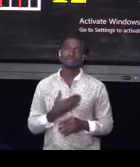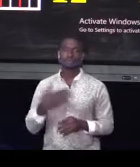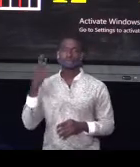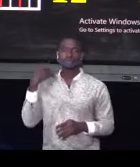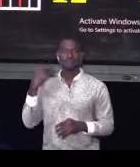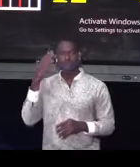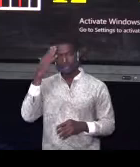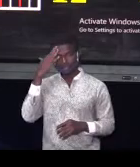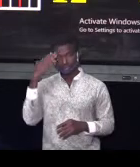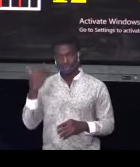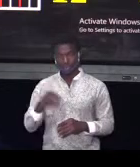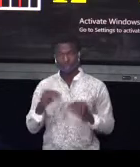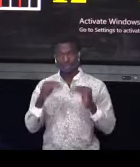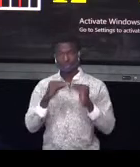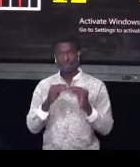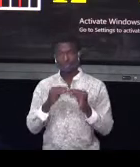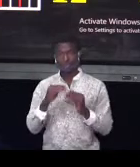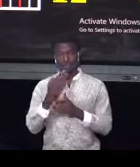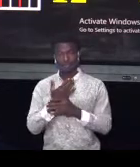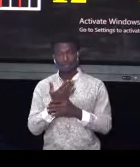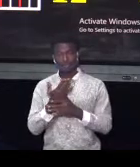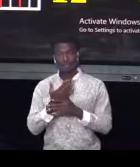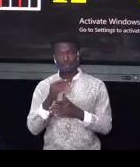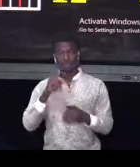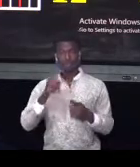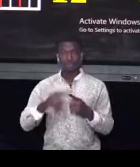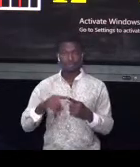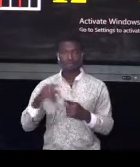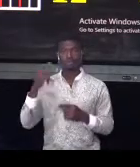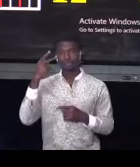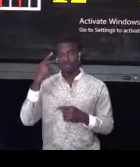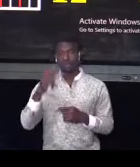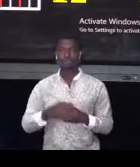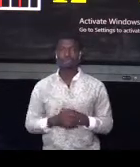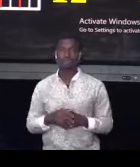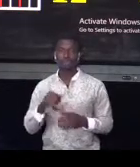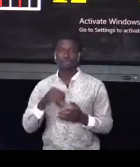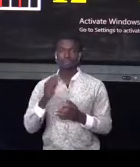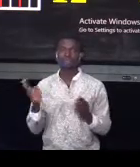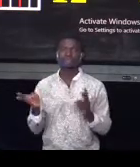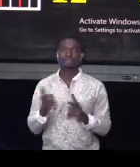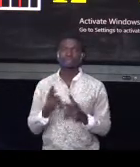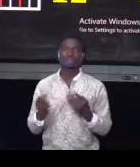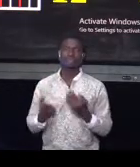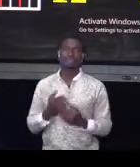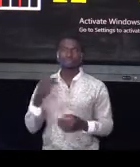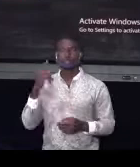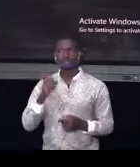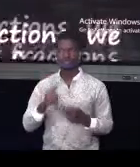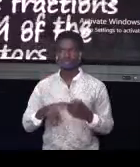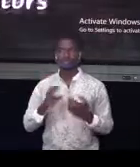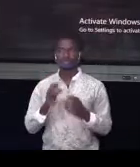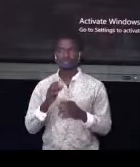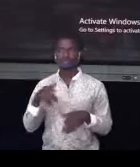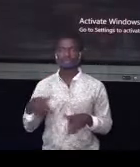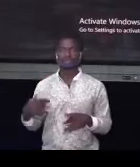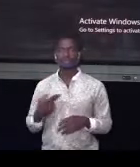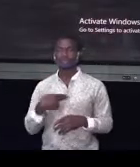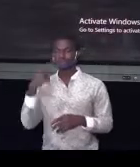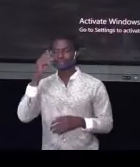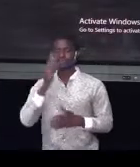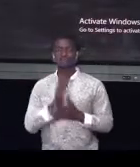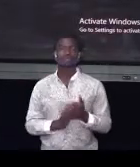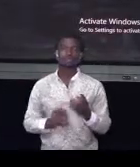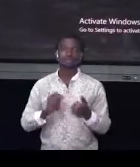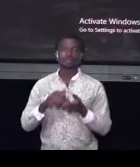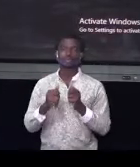equivalent fractions to make sure they have the same denominator. It will be very easy for you to compare them then. So let's look at some